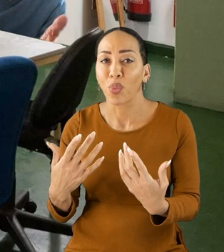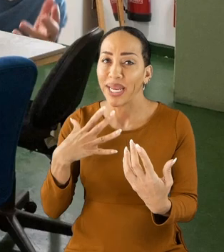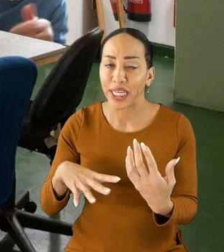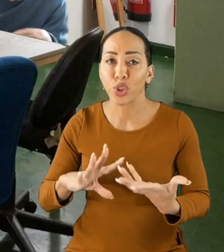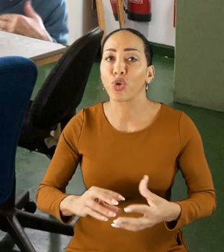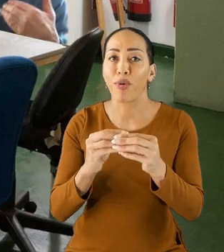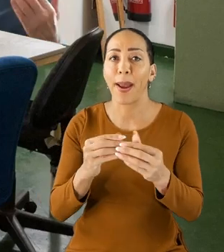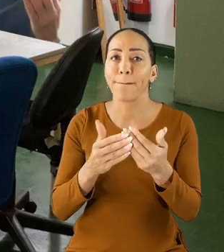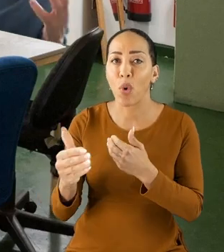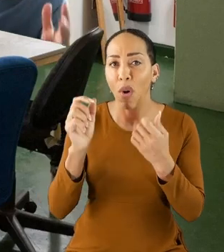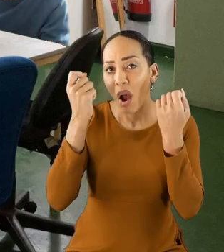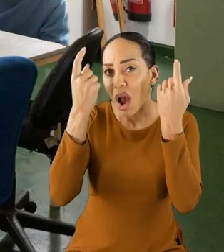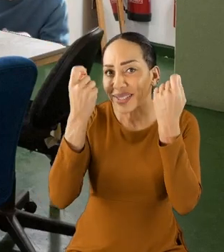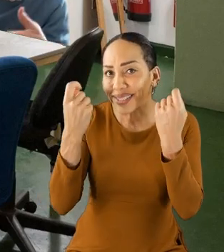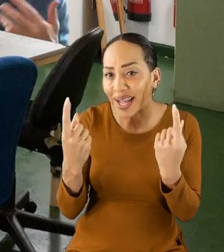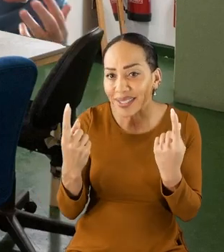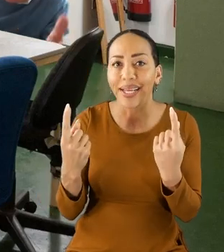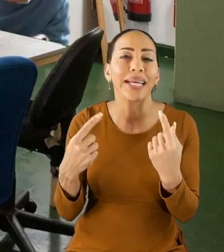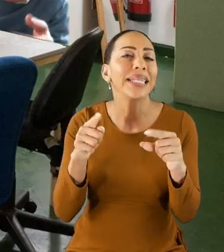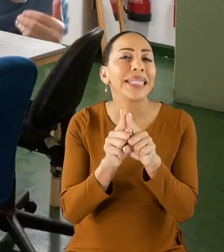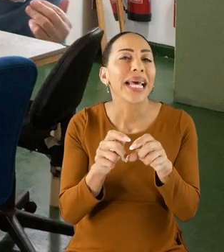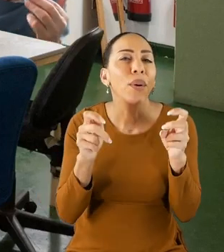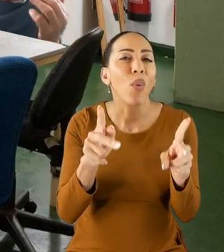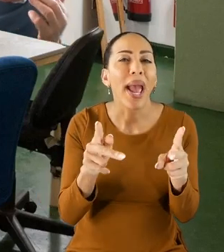created an understanding about different